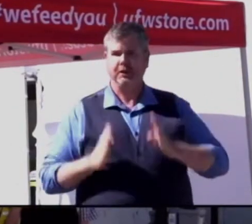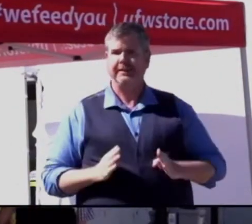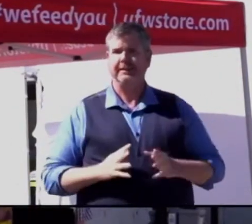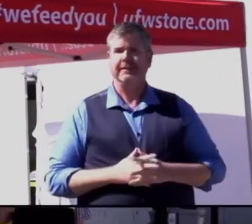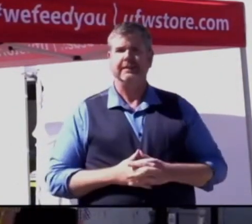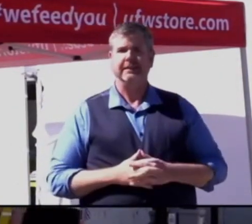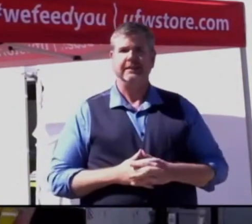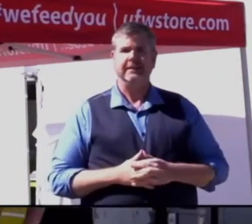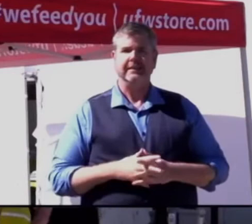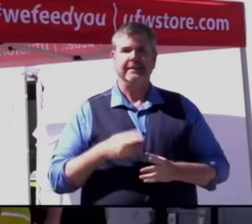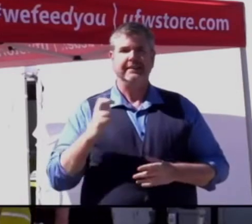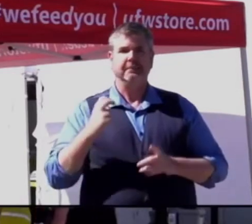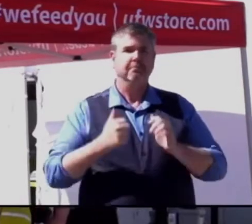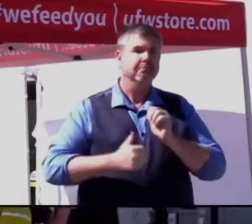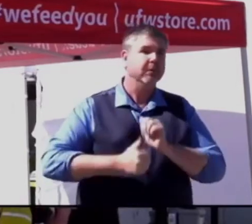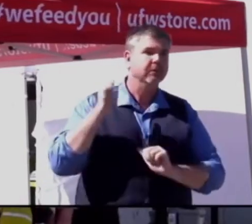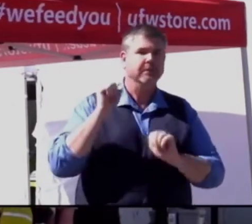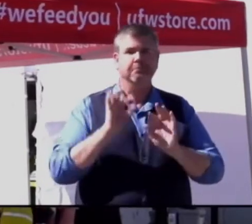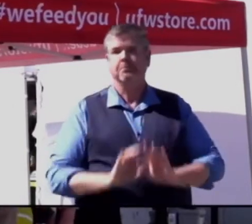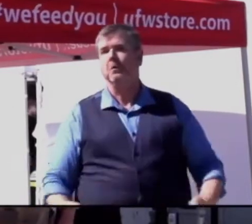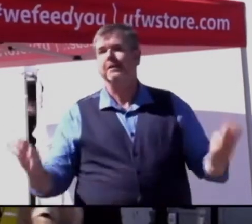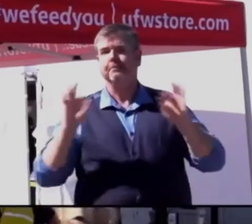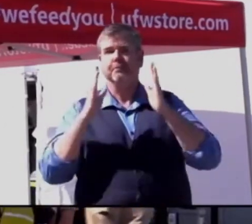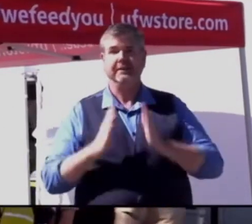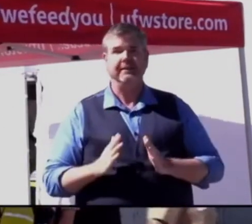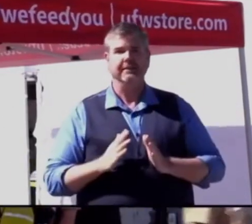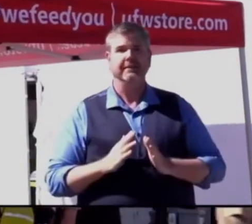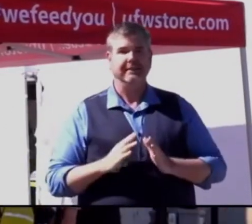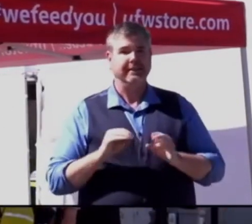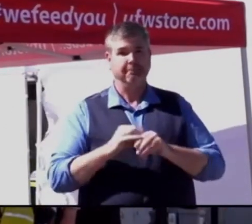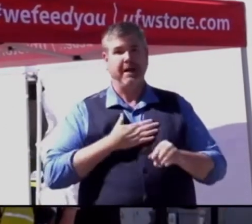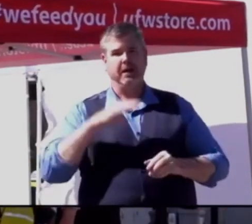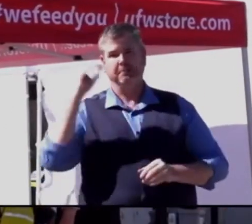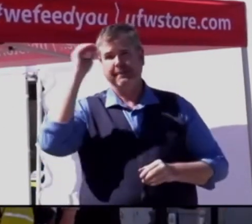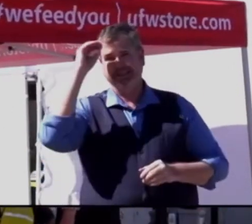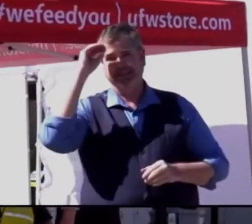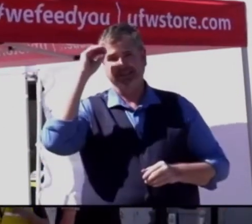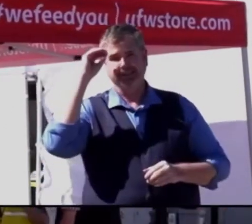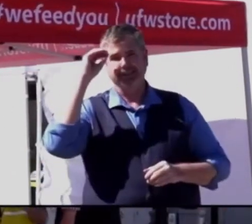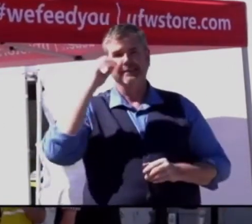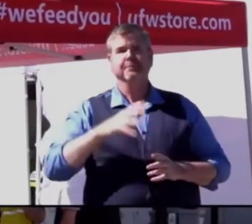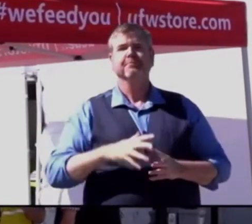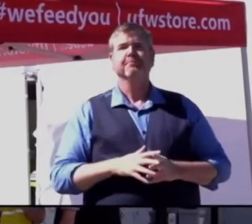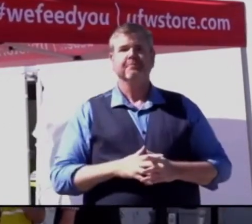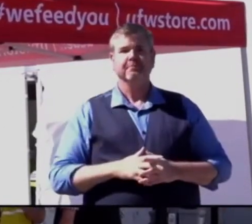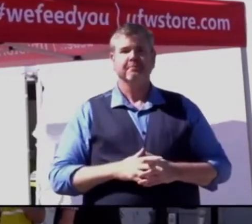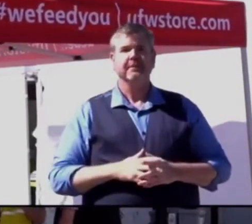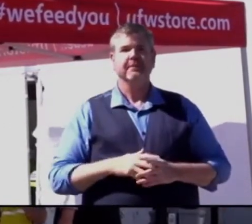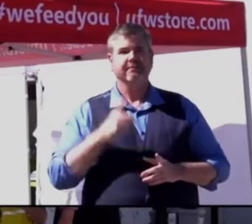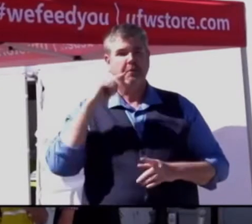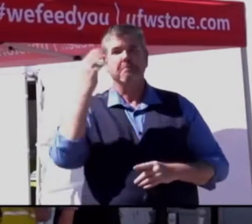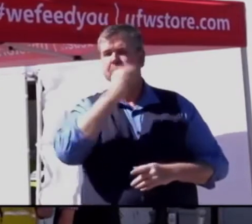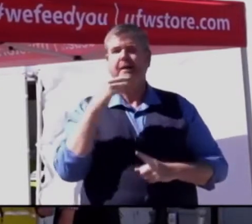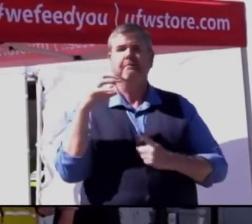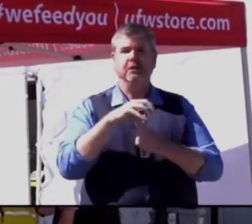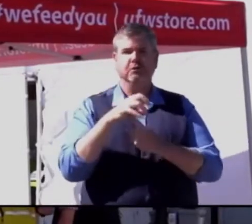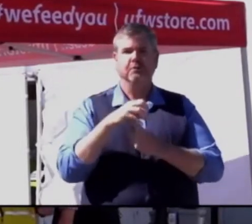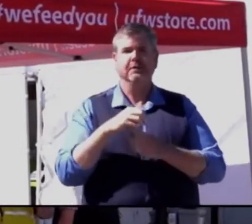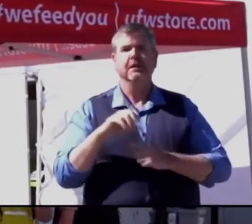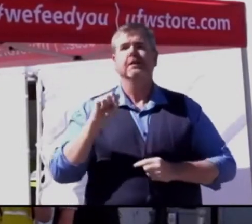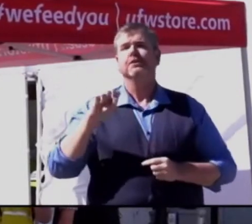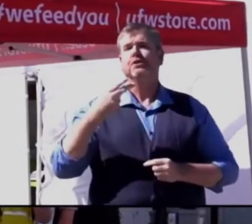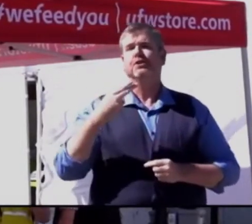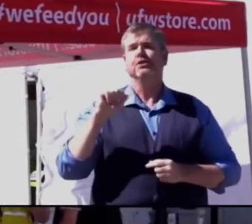important speaker in my perspective, which is one of the workers here from Monterey Mushrooms, Sarjit